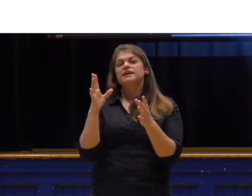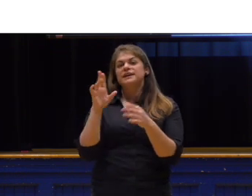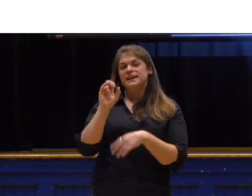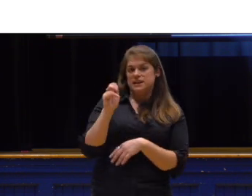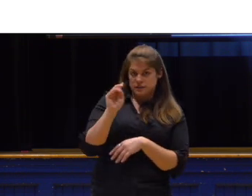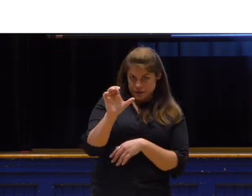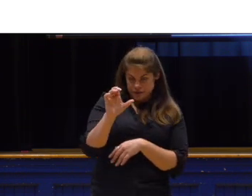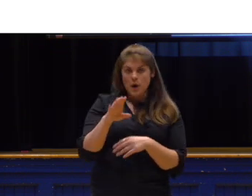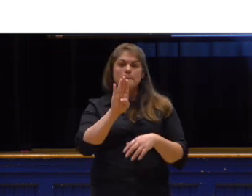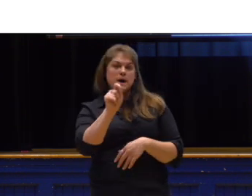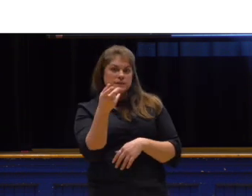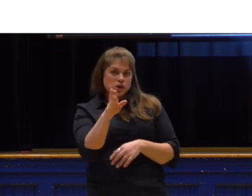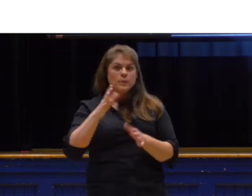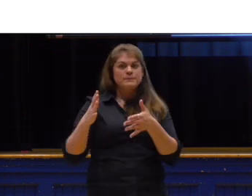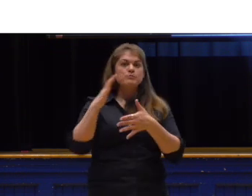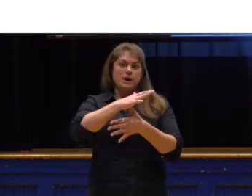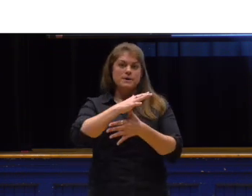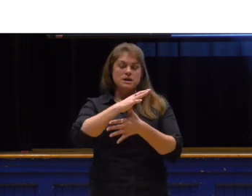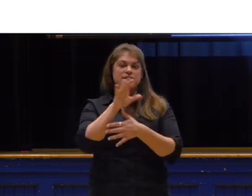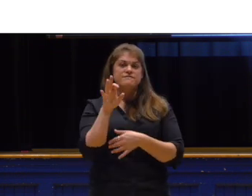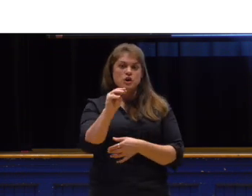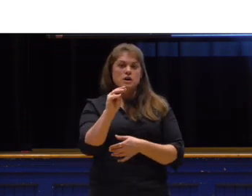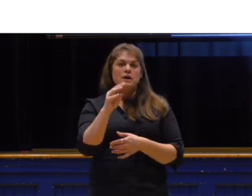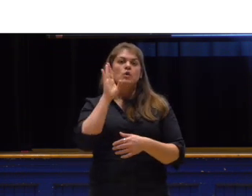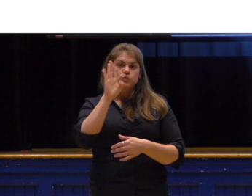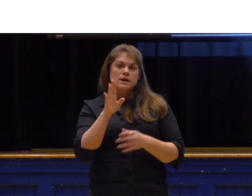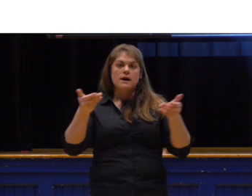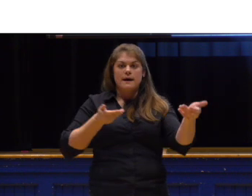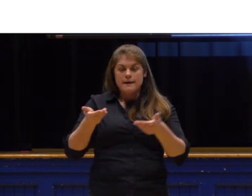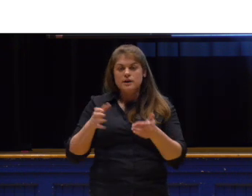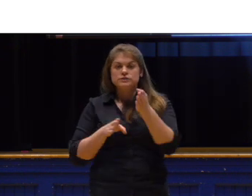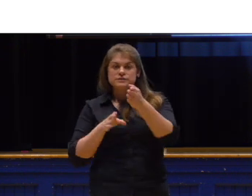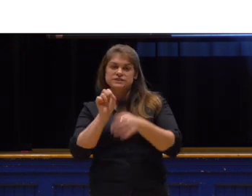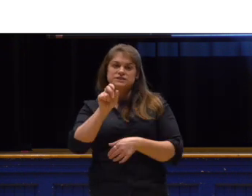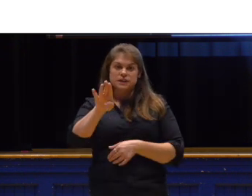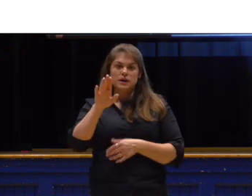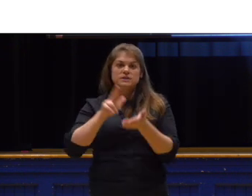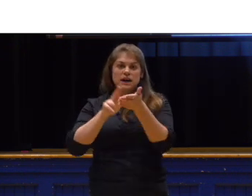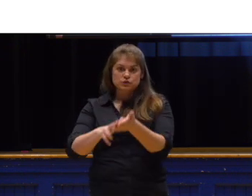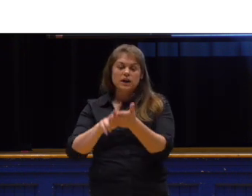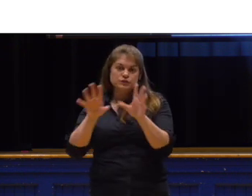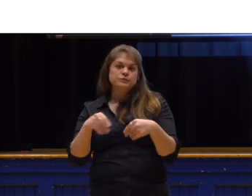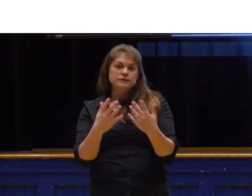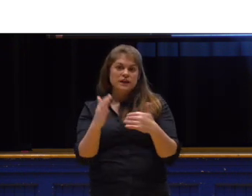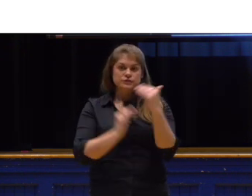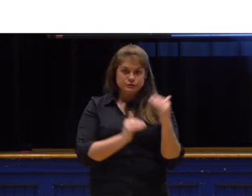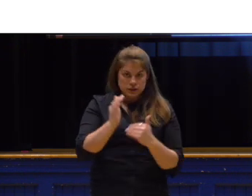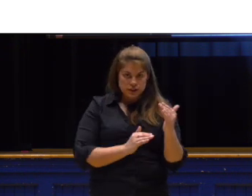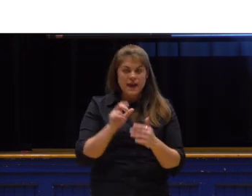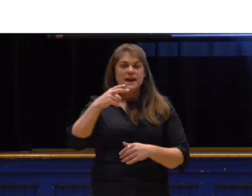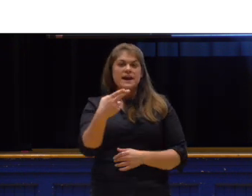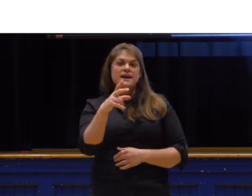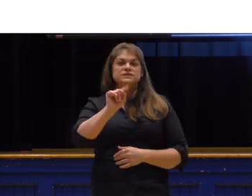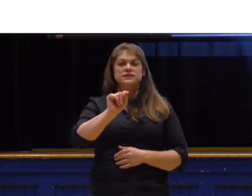Baltazar will be the primary firm with assistance from subcontractors that will perform the construction. HNTB, we are also